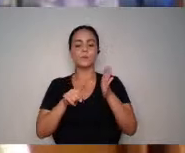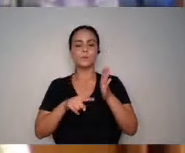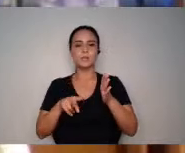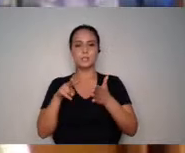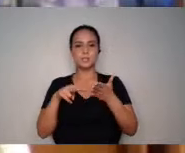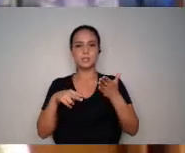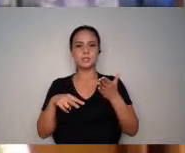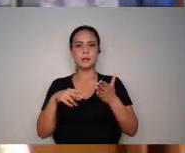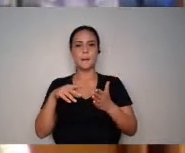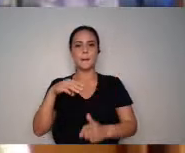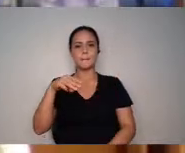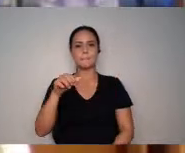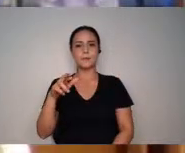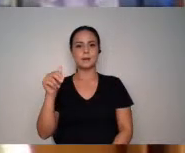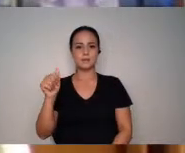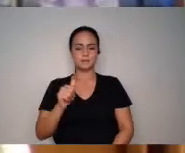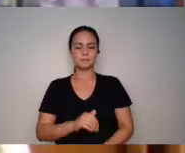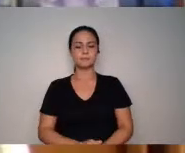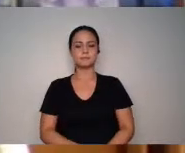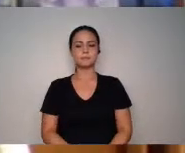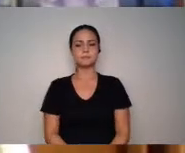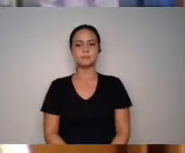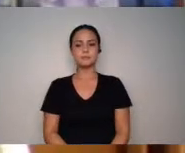speaker, Dr. Marnie Dobson.